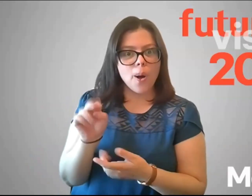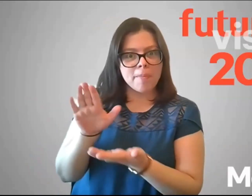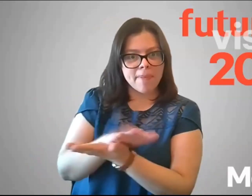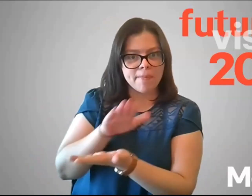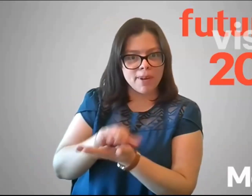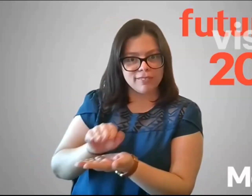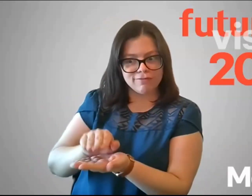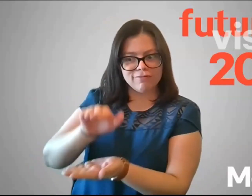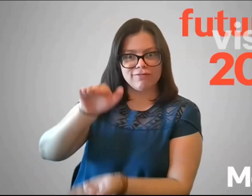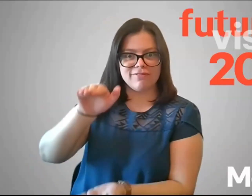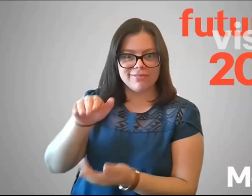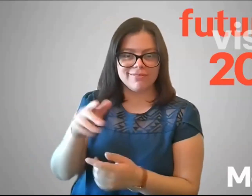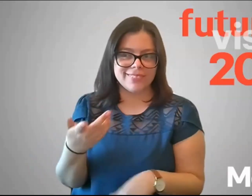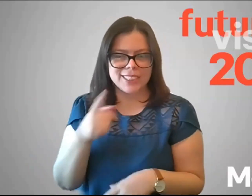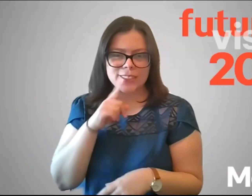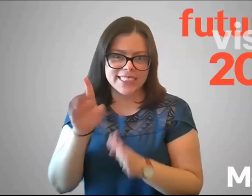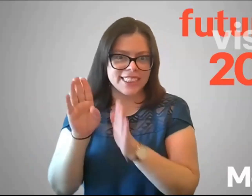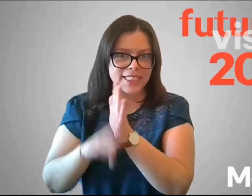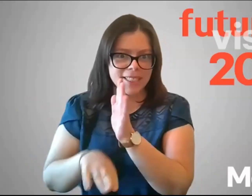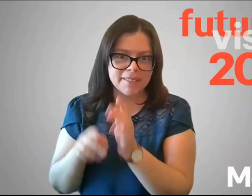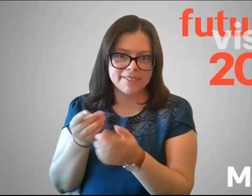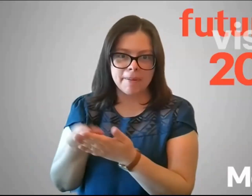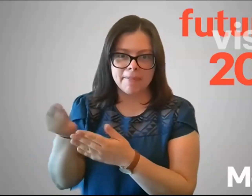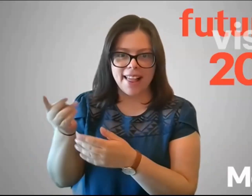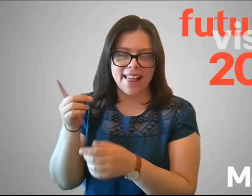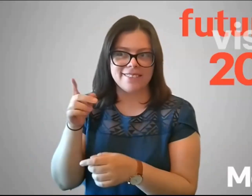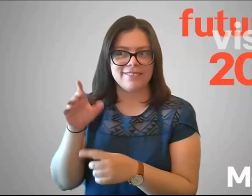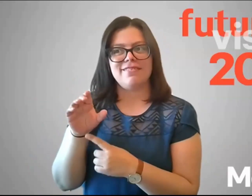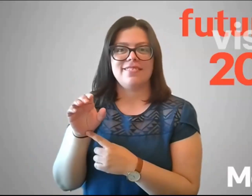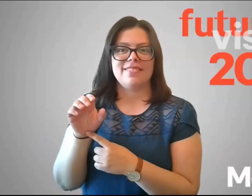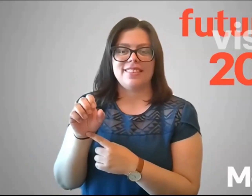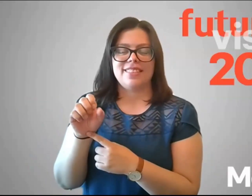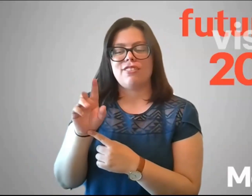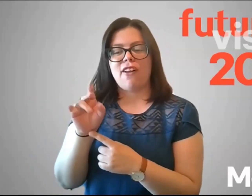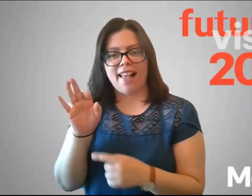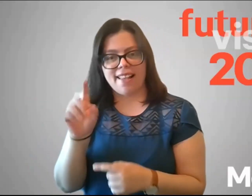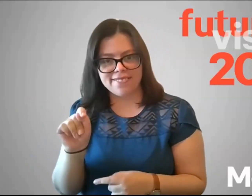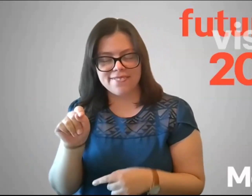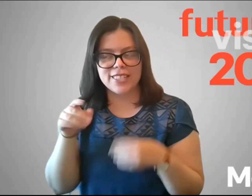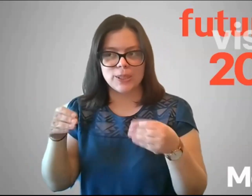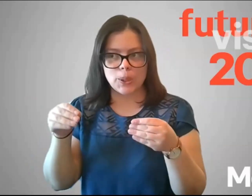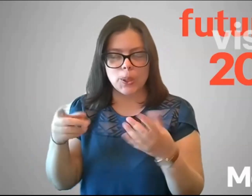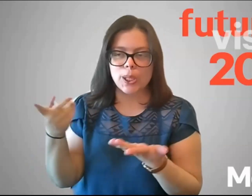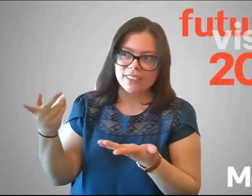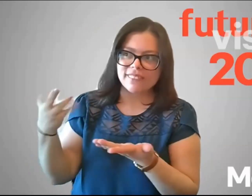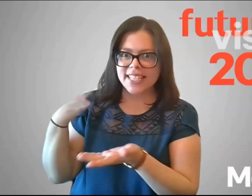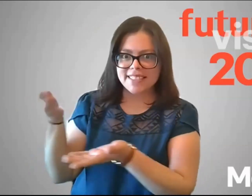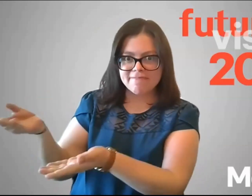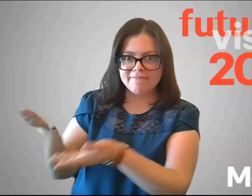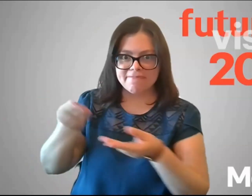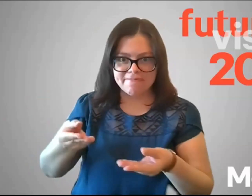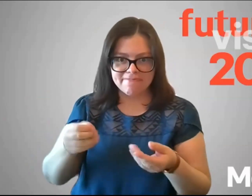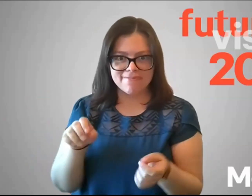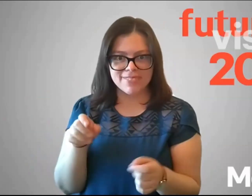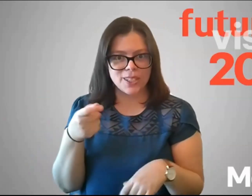interpreter, I had to figure out what to do. So what I would do to communicate without the interpreter is I would bring my own paper and pen. I could get